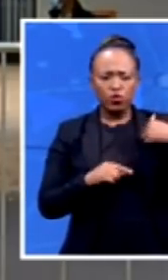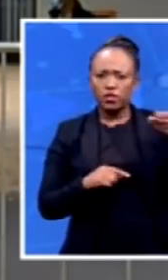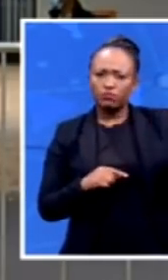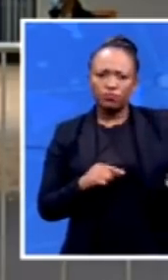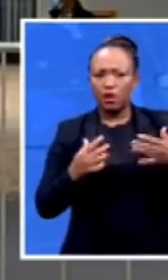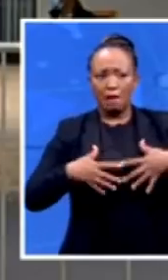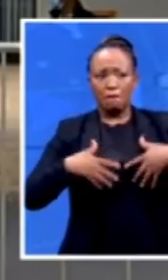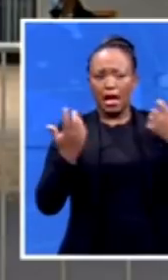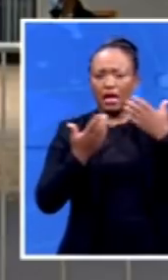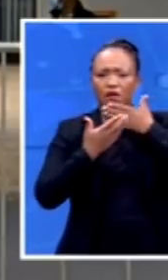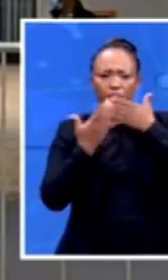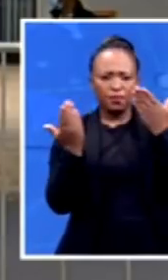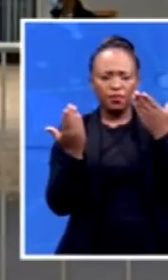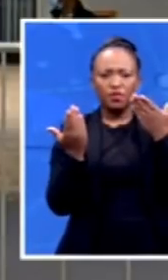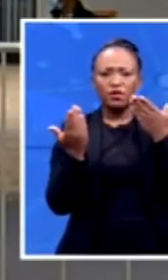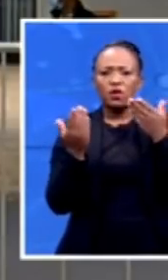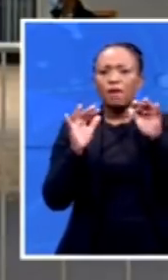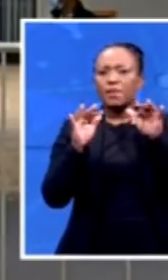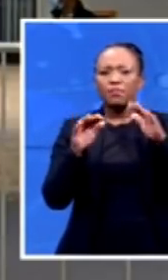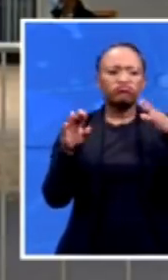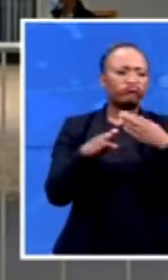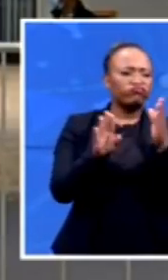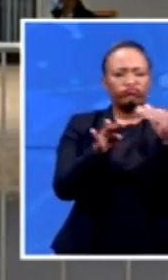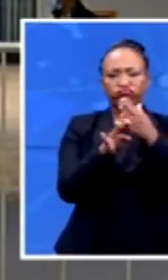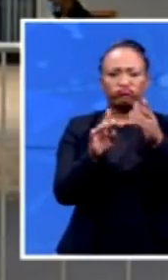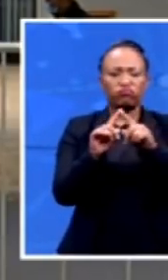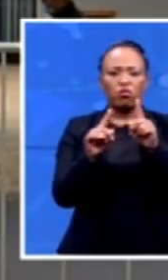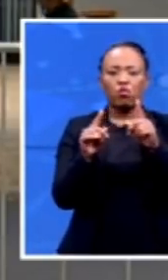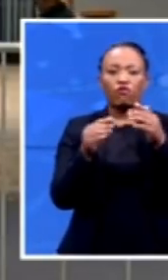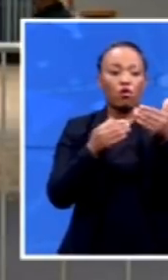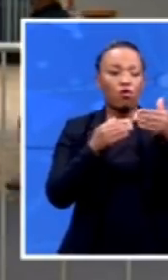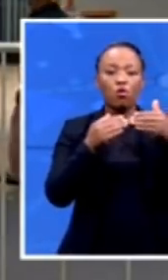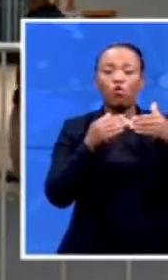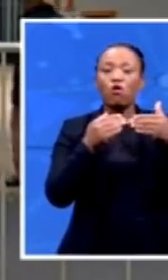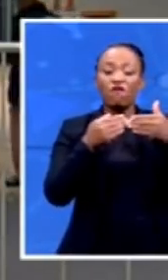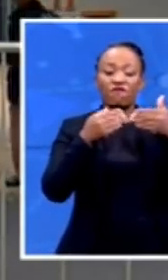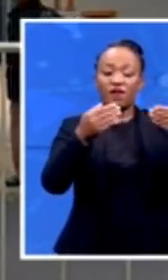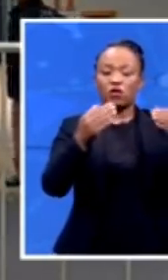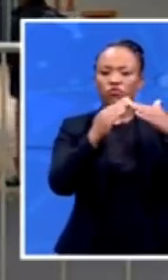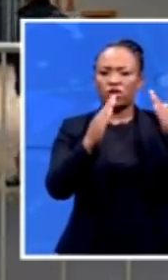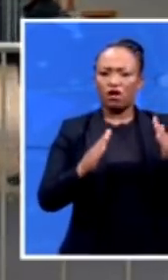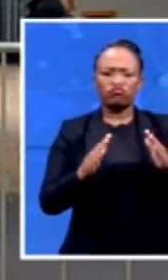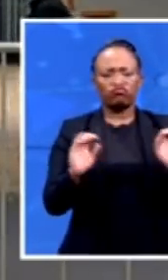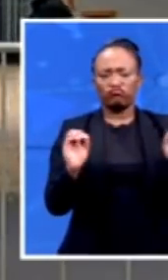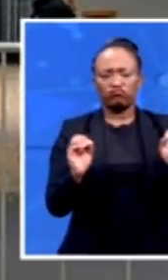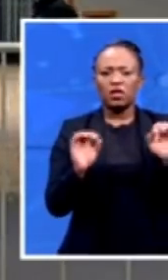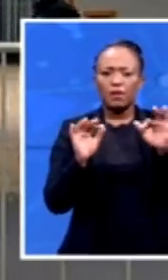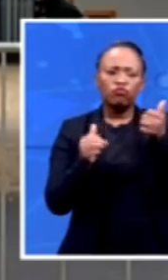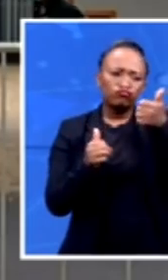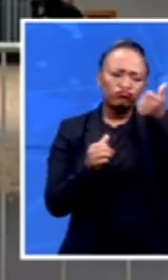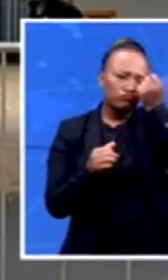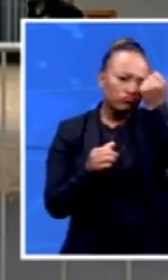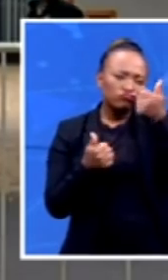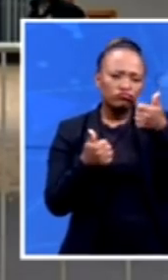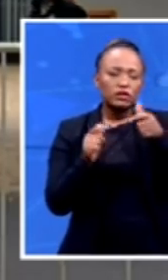moving about in front of the home here. So I think people do understand, and they also appreciate who Desmond Tutu was. We saw